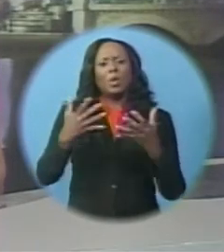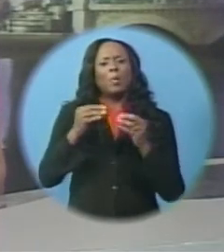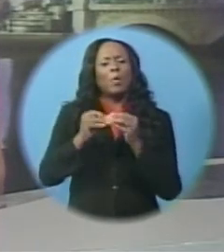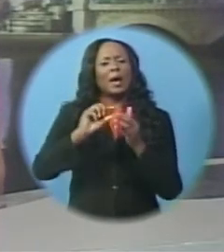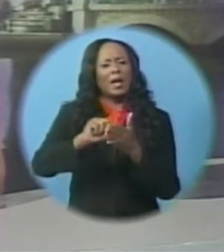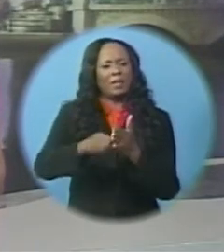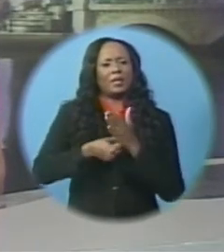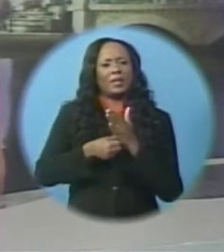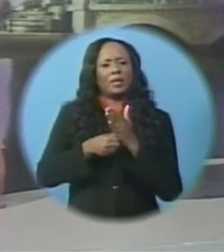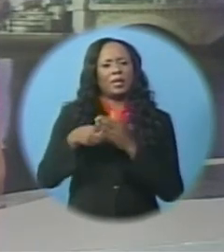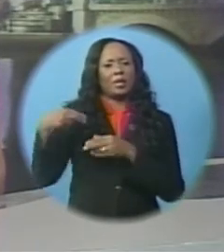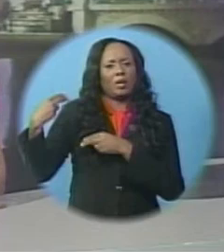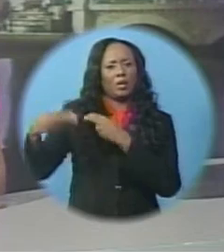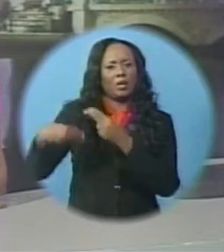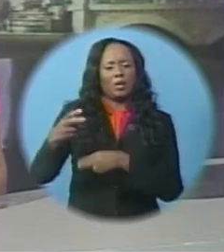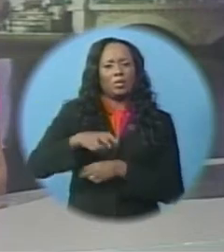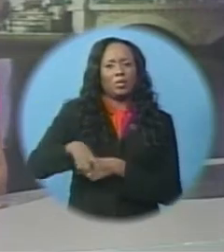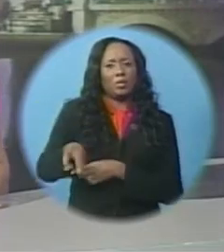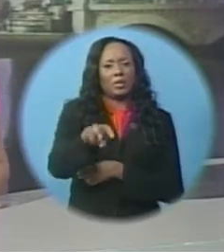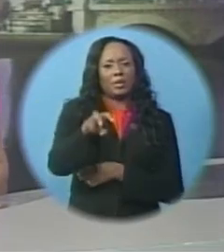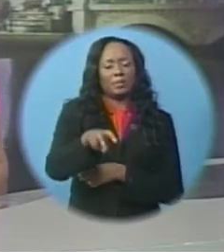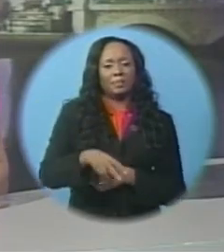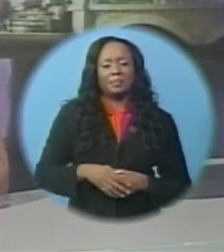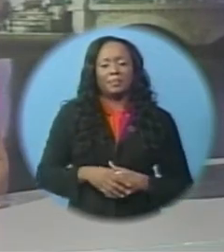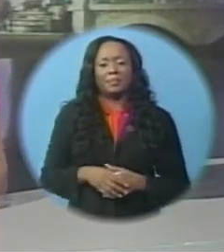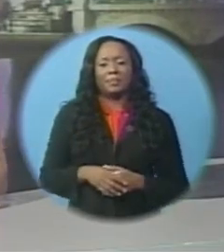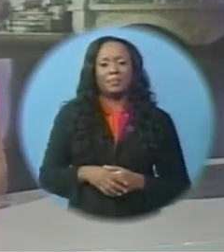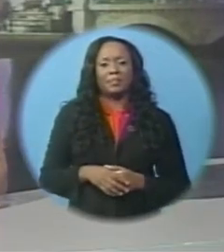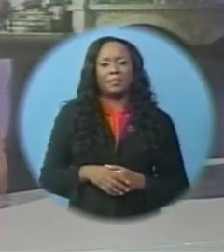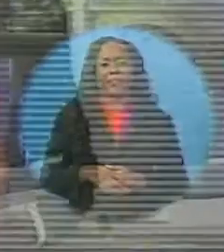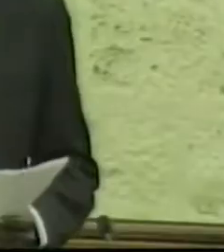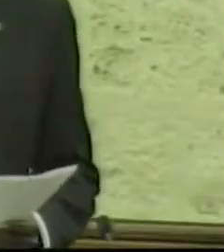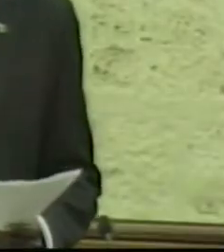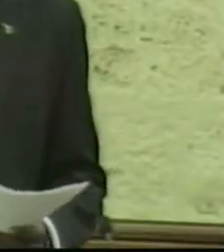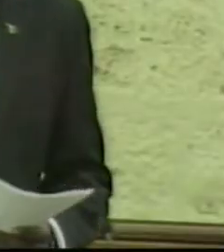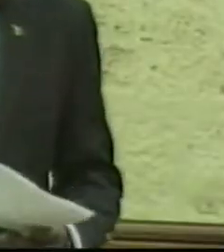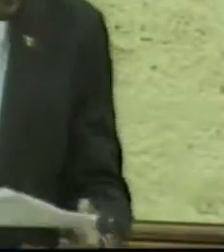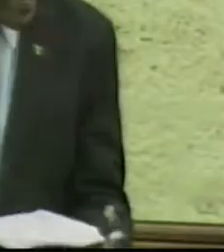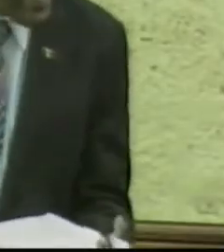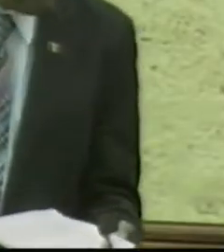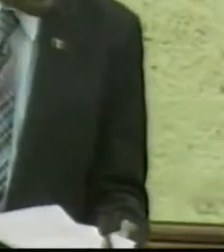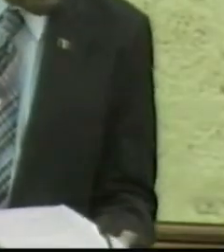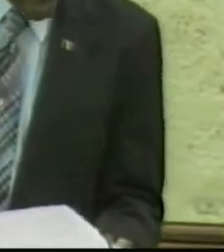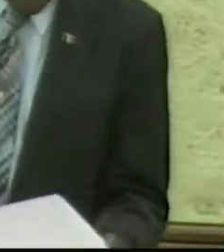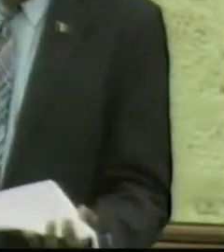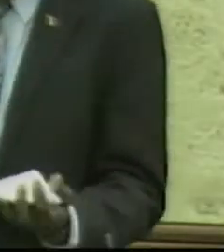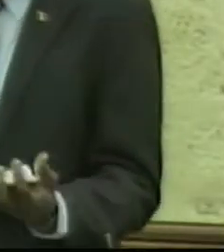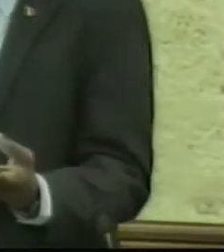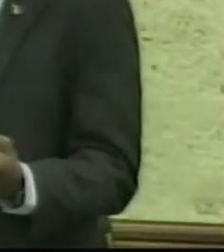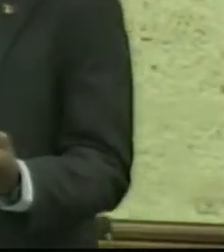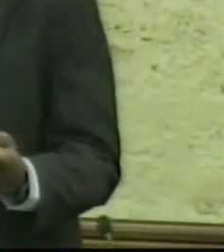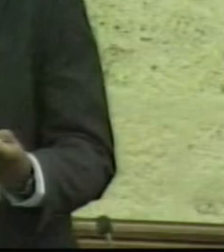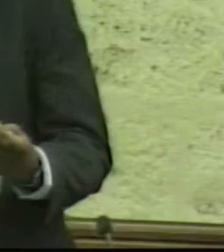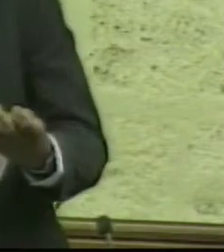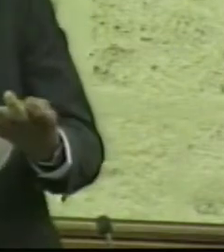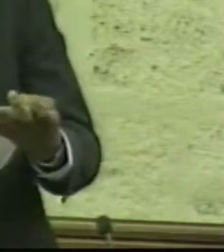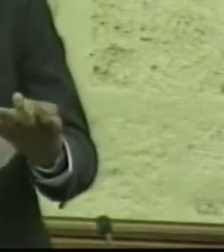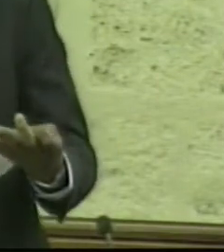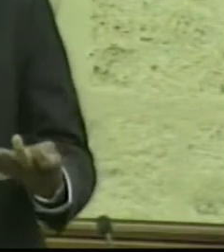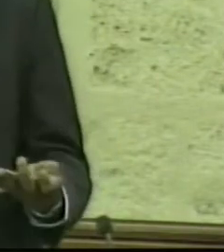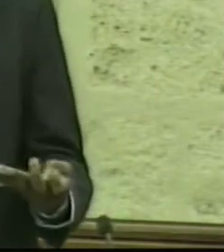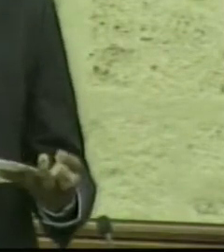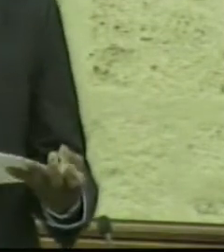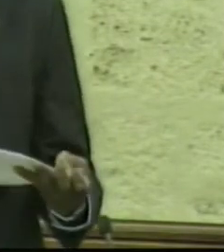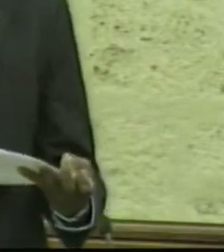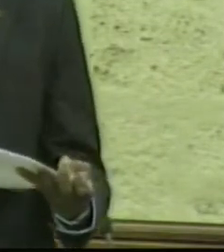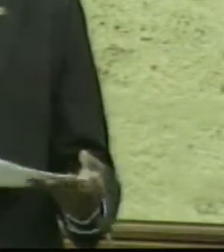emphasis placed on heritage tourism. I am saying that I expect in budgets now and going